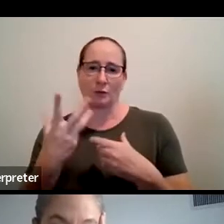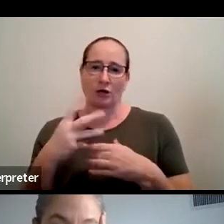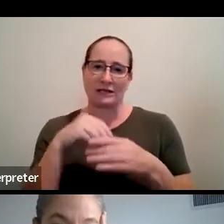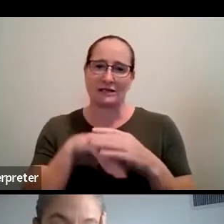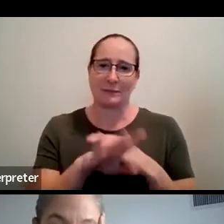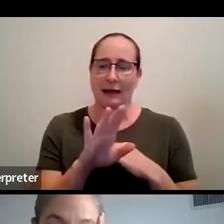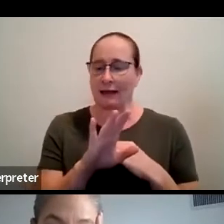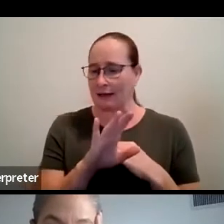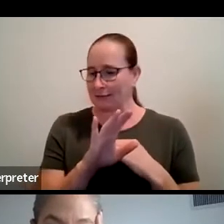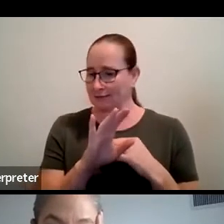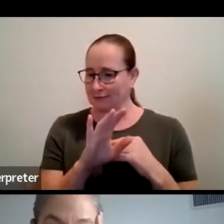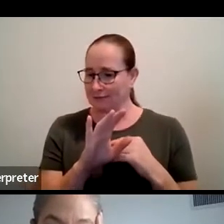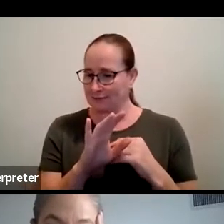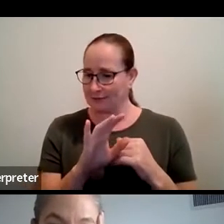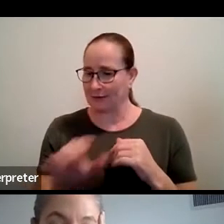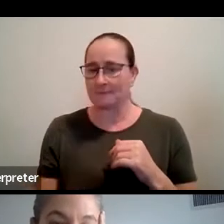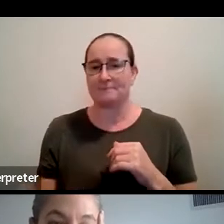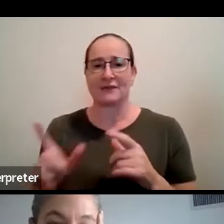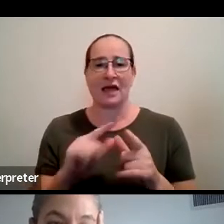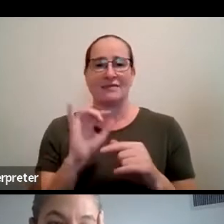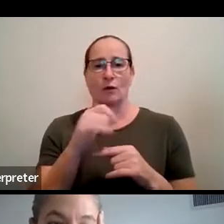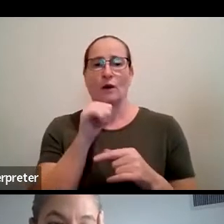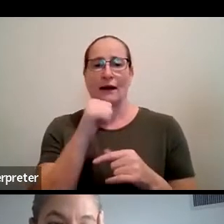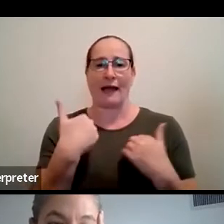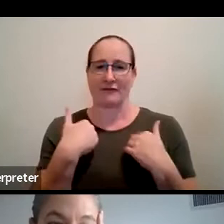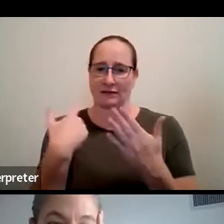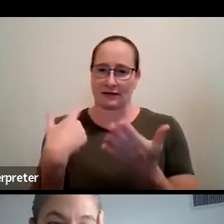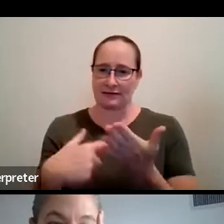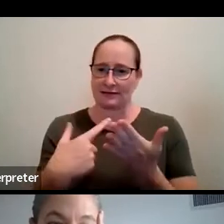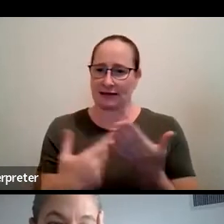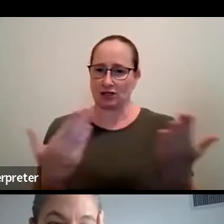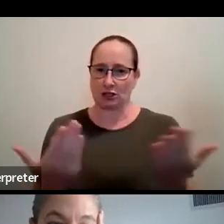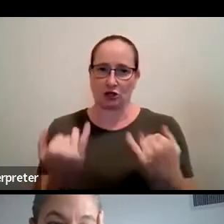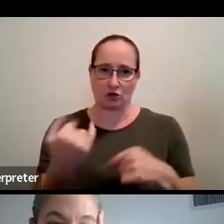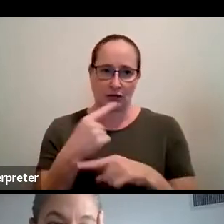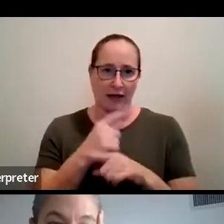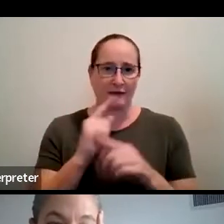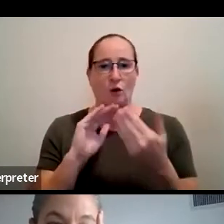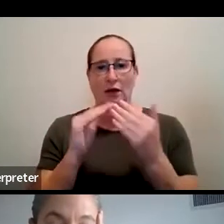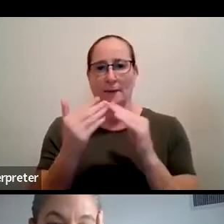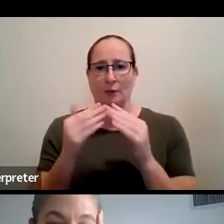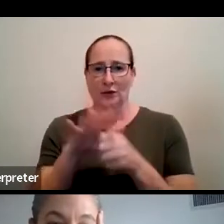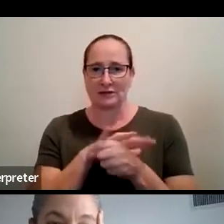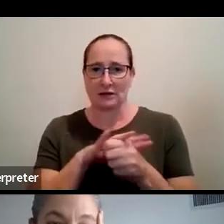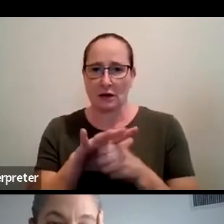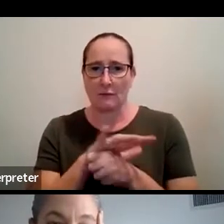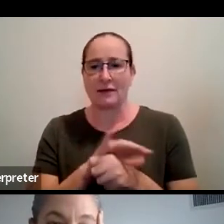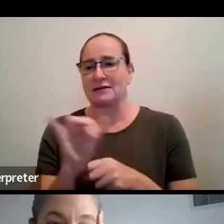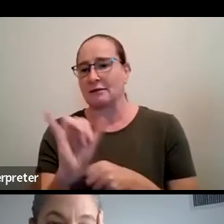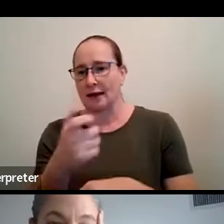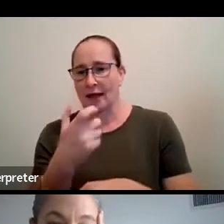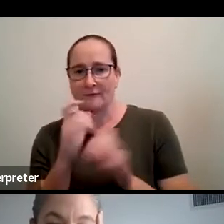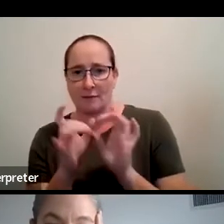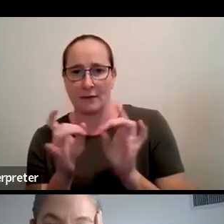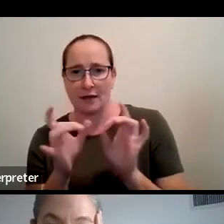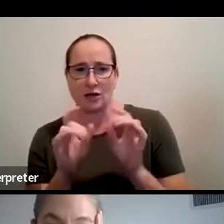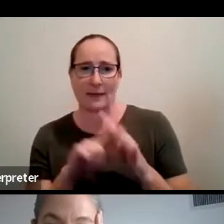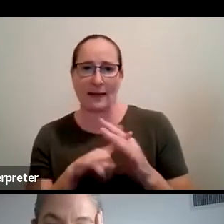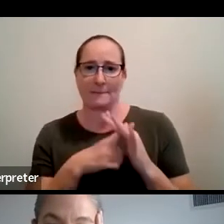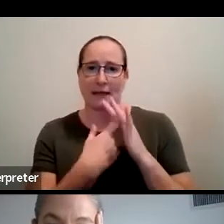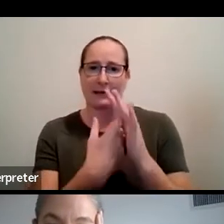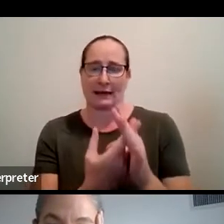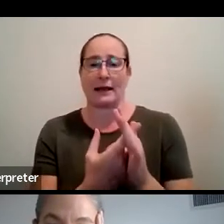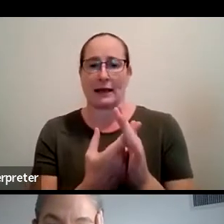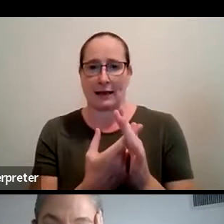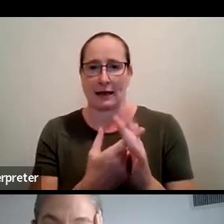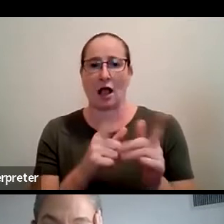is great that we're having the discussion here today for community spaces. But like I have mentioned at the beginning of